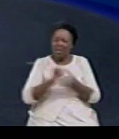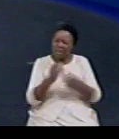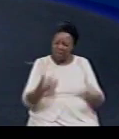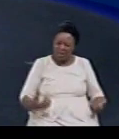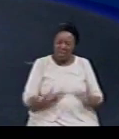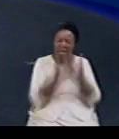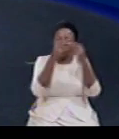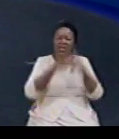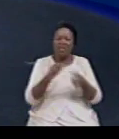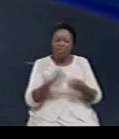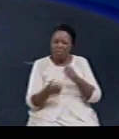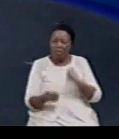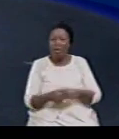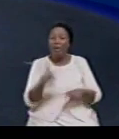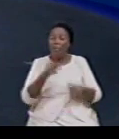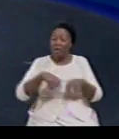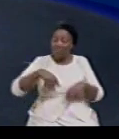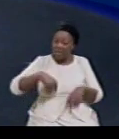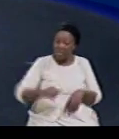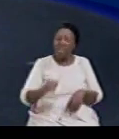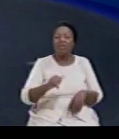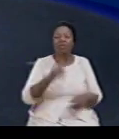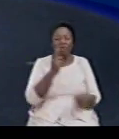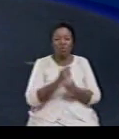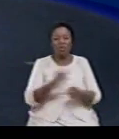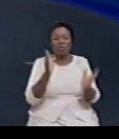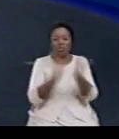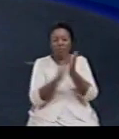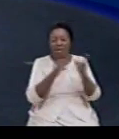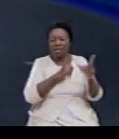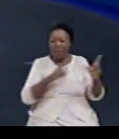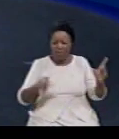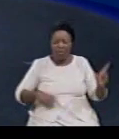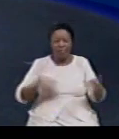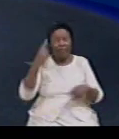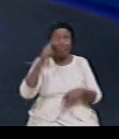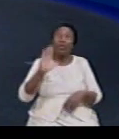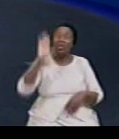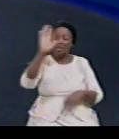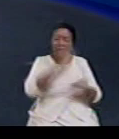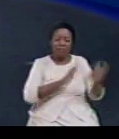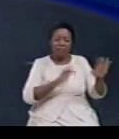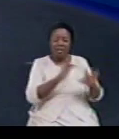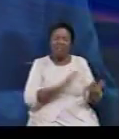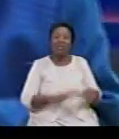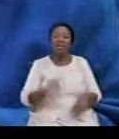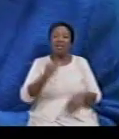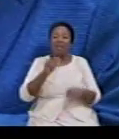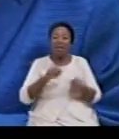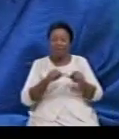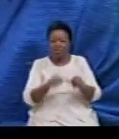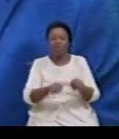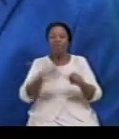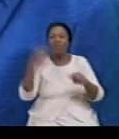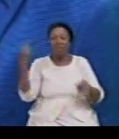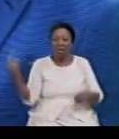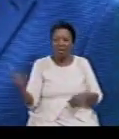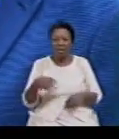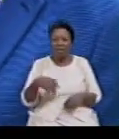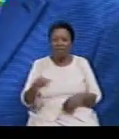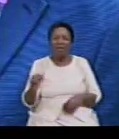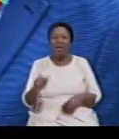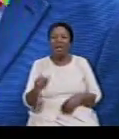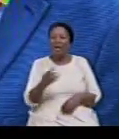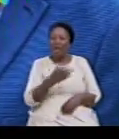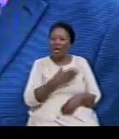is a challenge. What do I do? Praise the Lord, for his mercy endureth forever. I am threatened, and